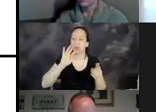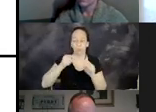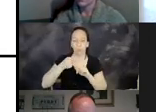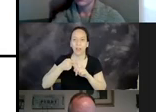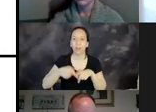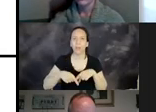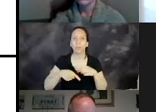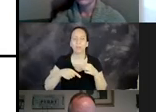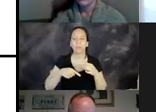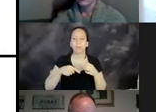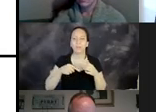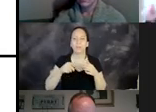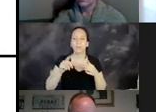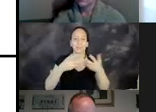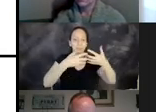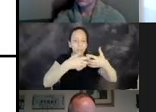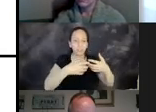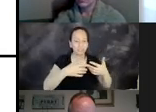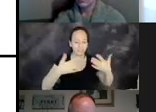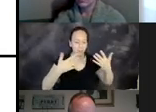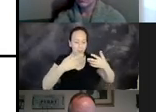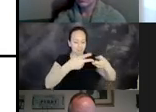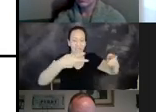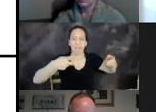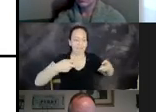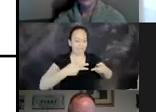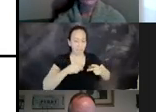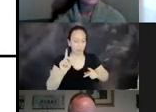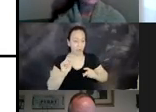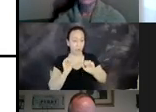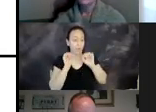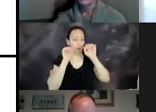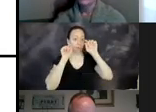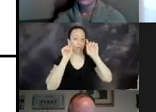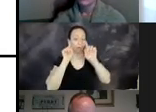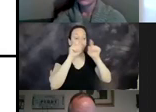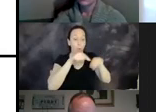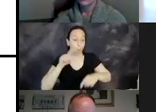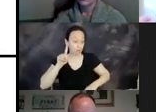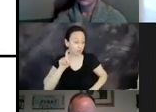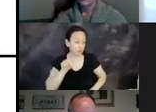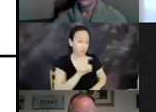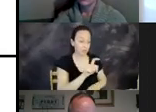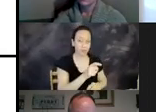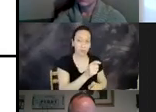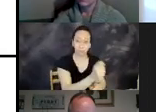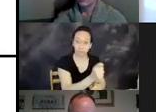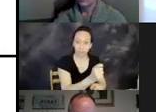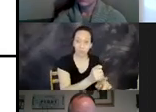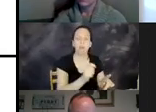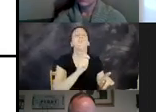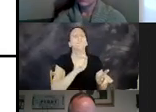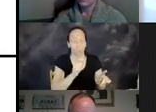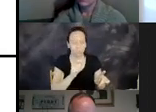add cash to your Charlie Card account. There will also be a new Charlie Card app that will